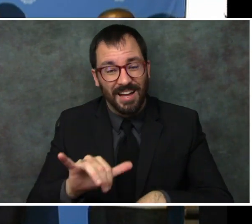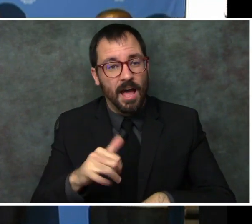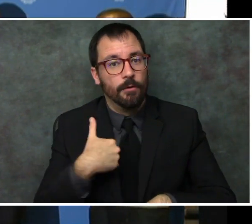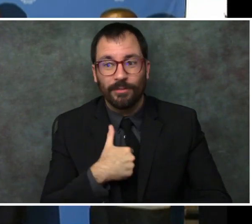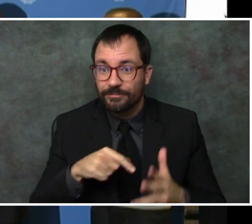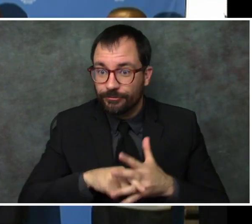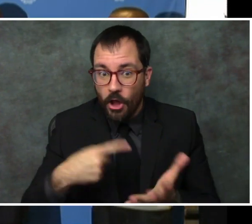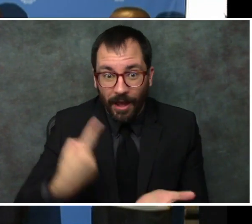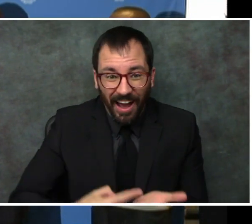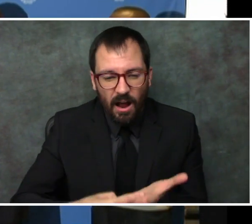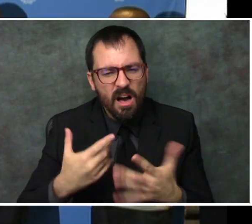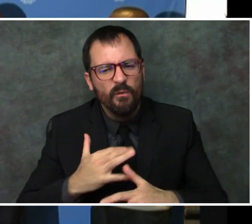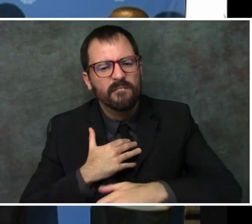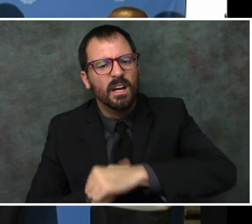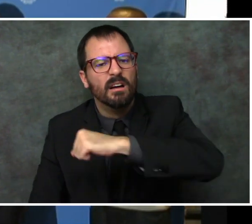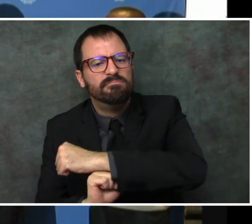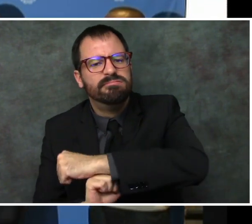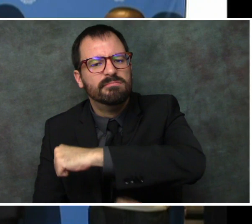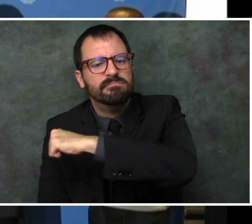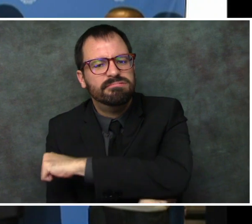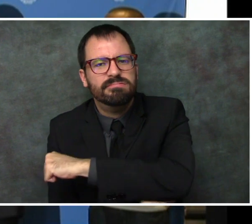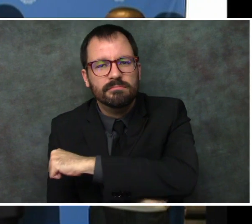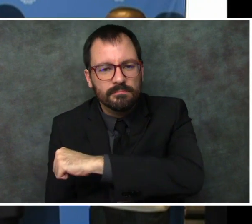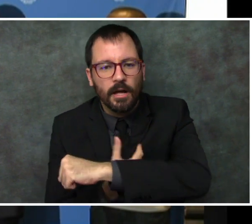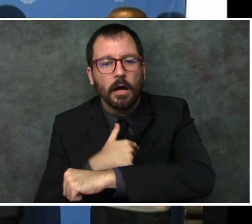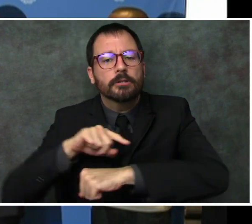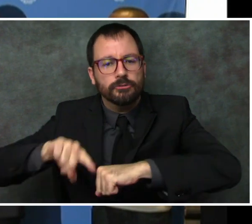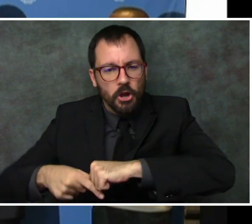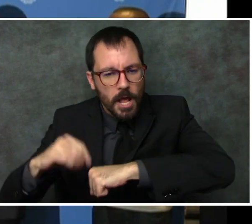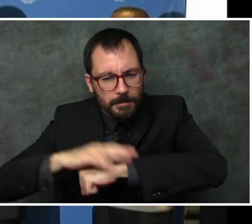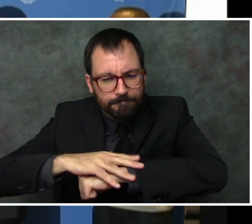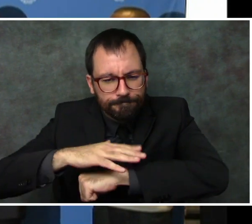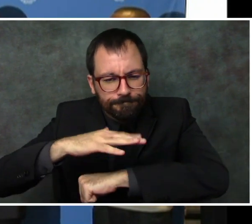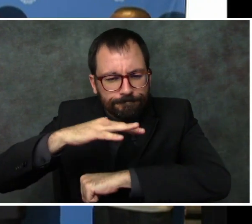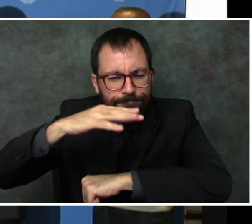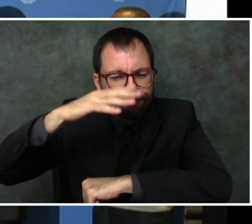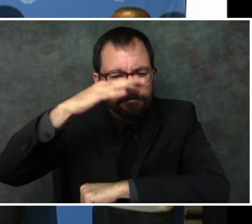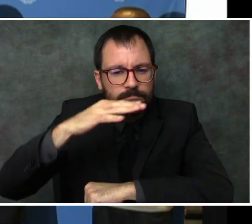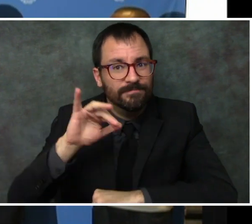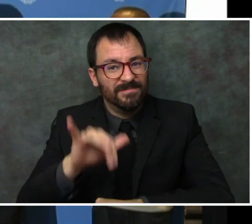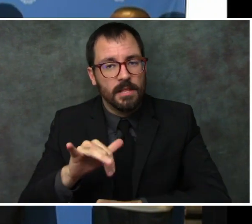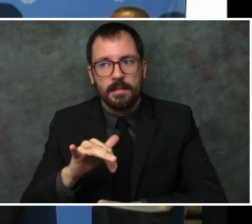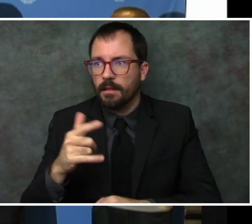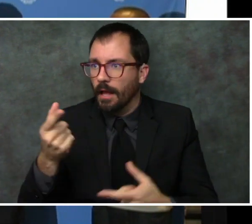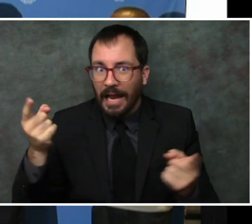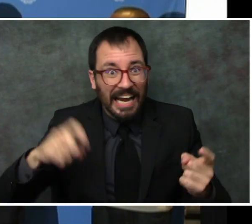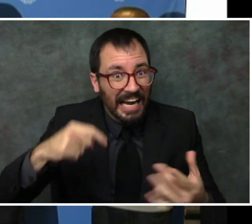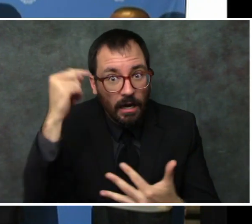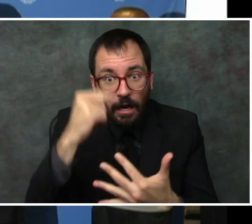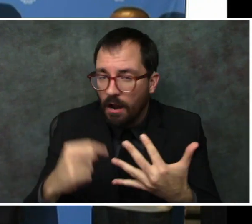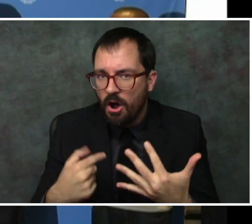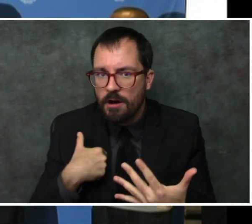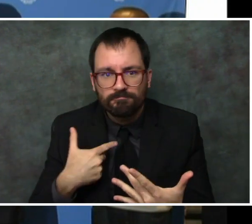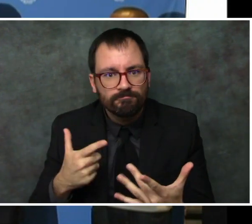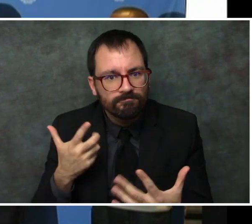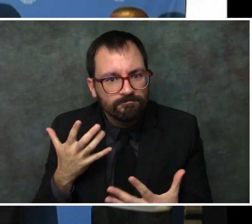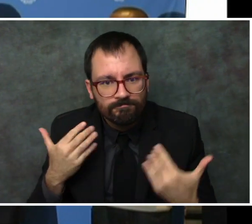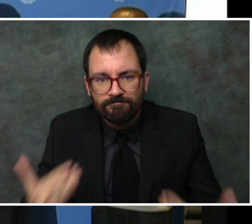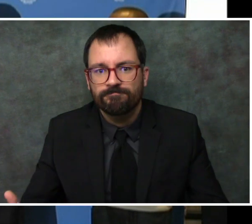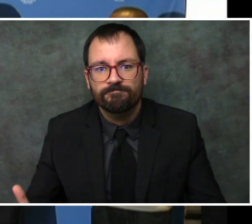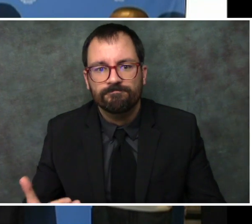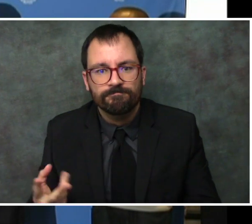to meet this moment in a way that we are standing before you when we were able to present to the